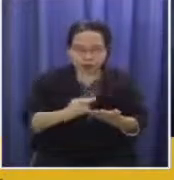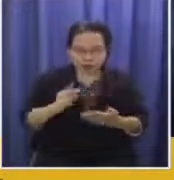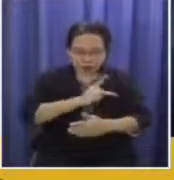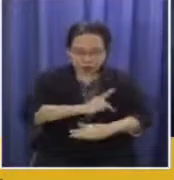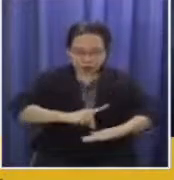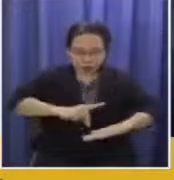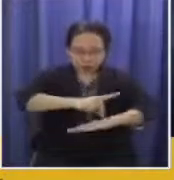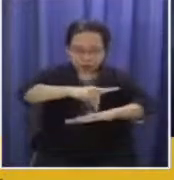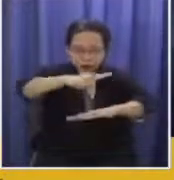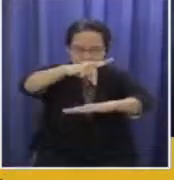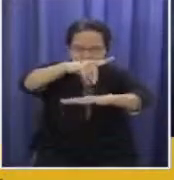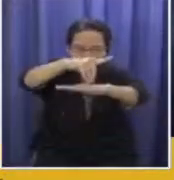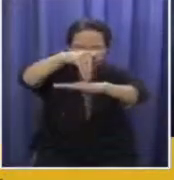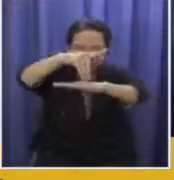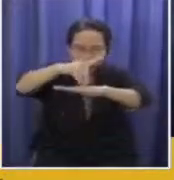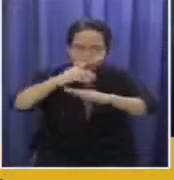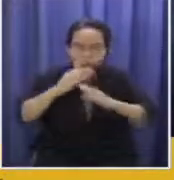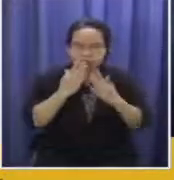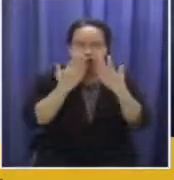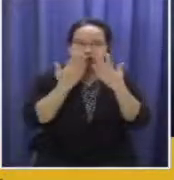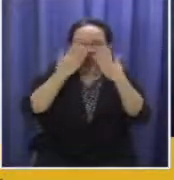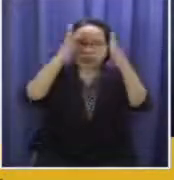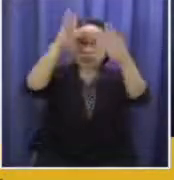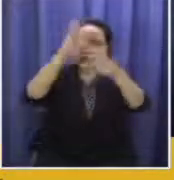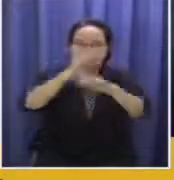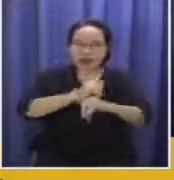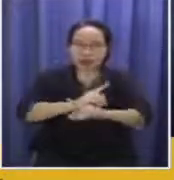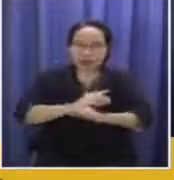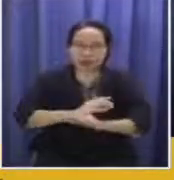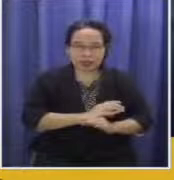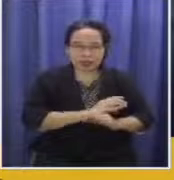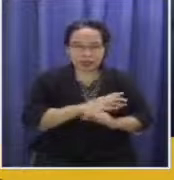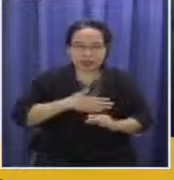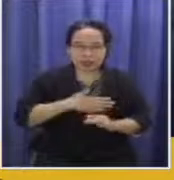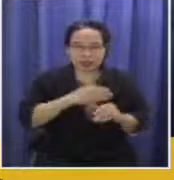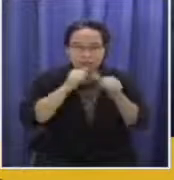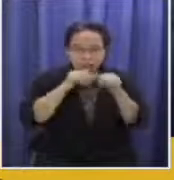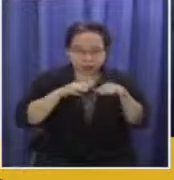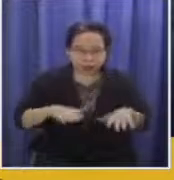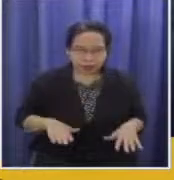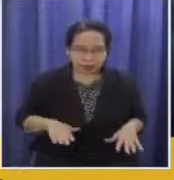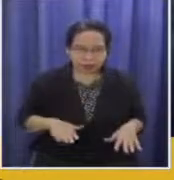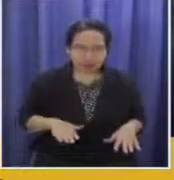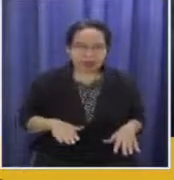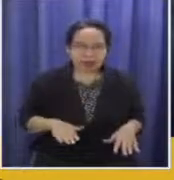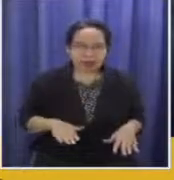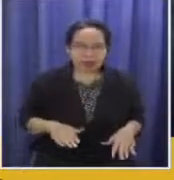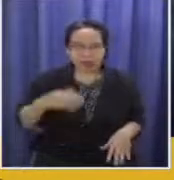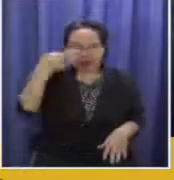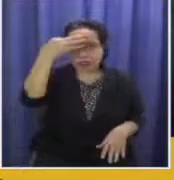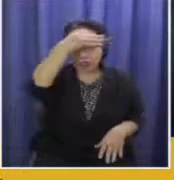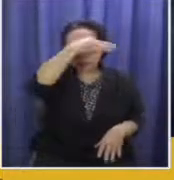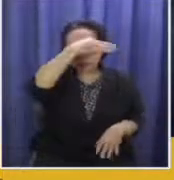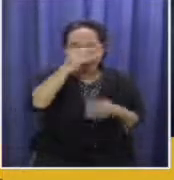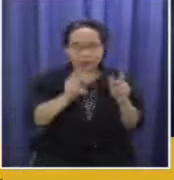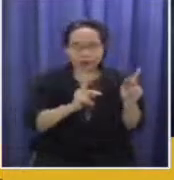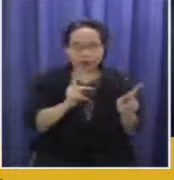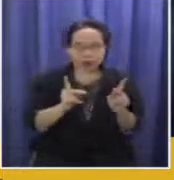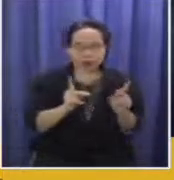so that we can fulfill your will and become worthy of your kingdom. Thank you for your